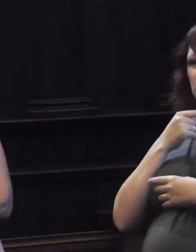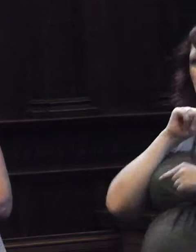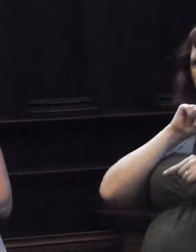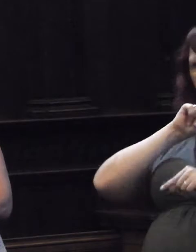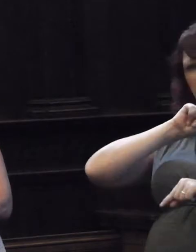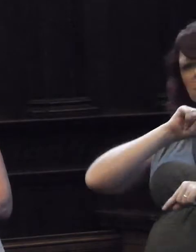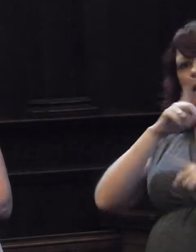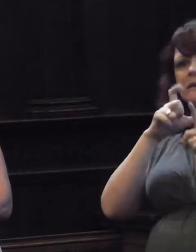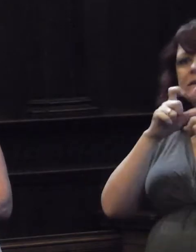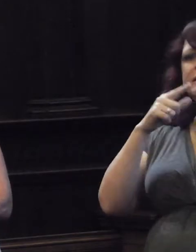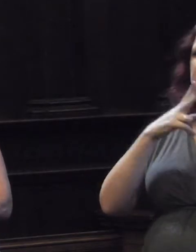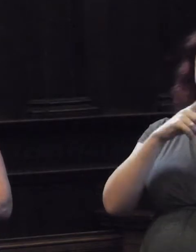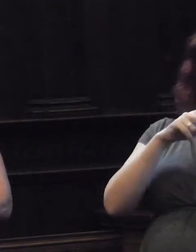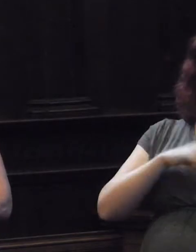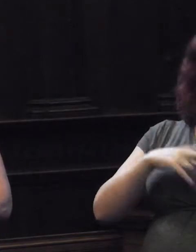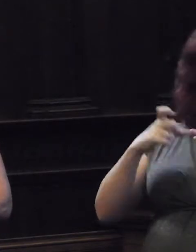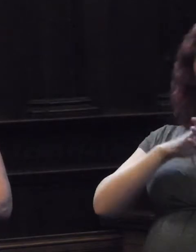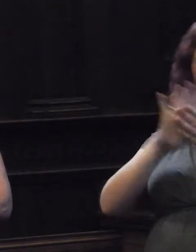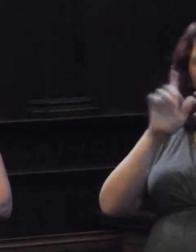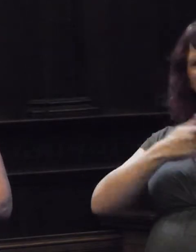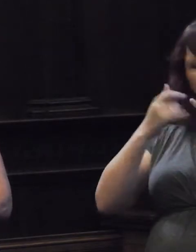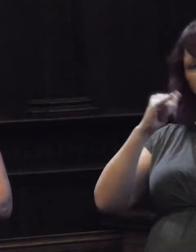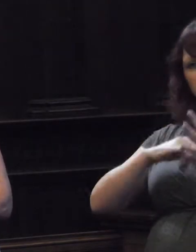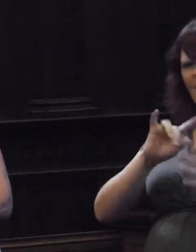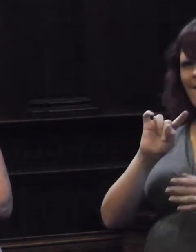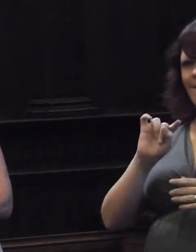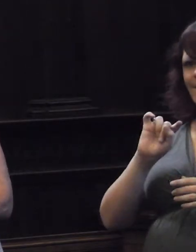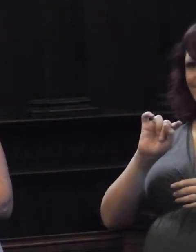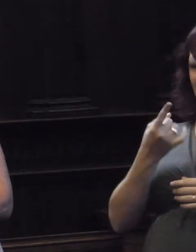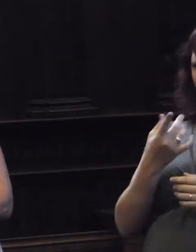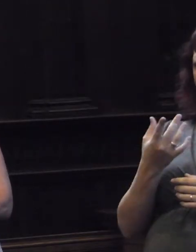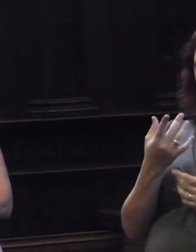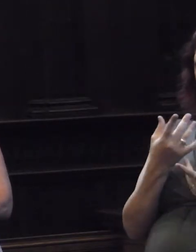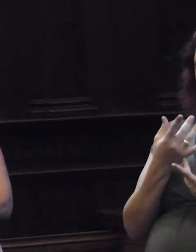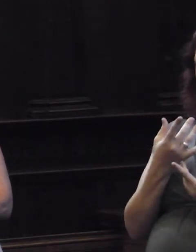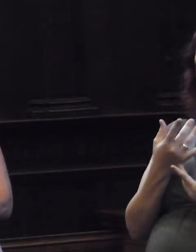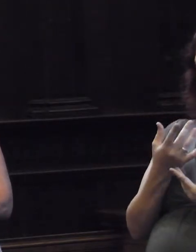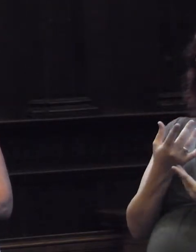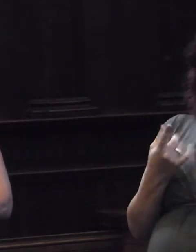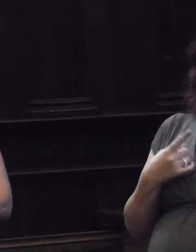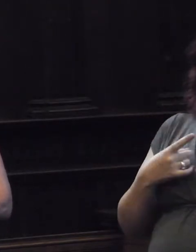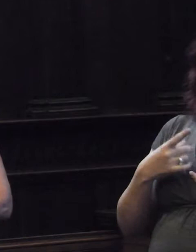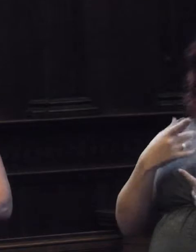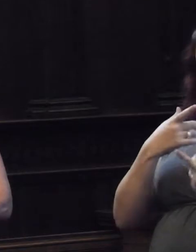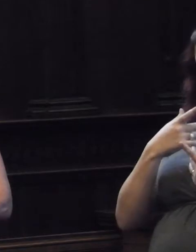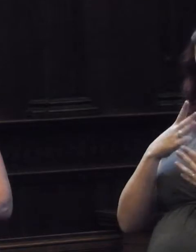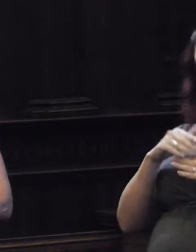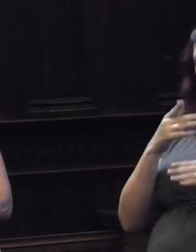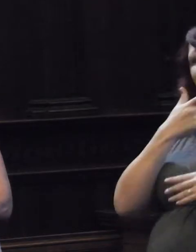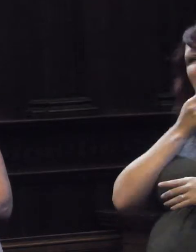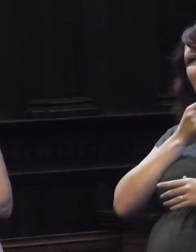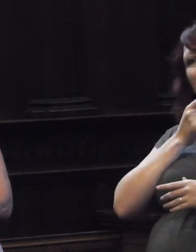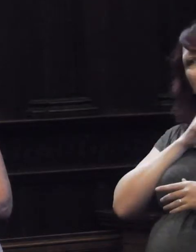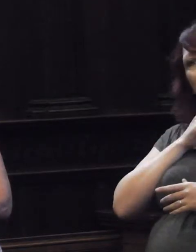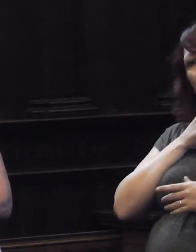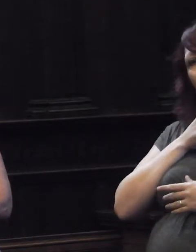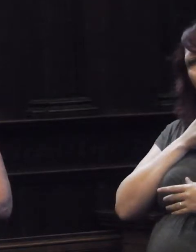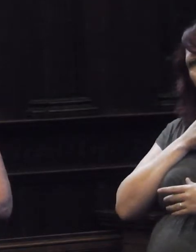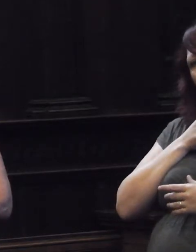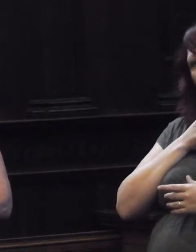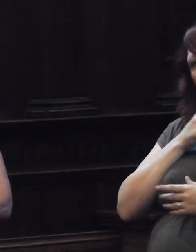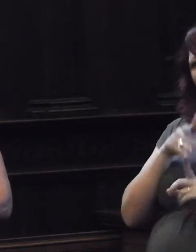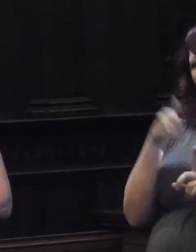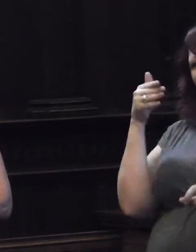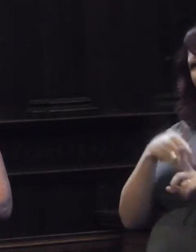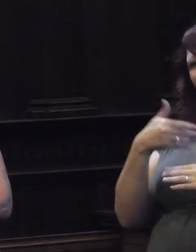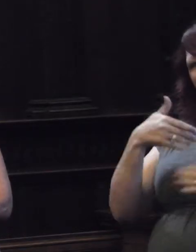Dino and Chris, as you saw in the video, drug misuse, Becky, actively support SOS Global, and boy,